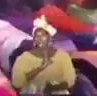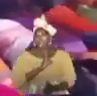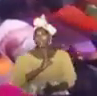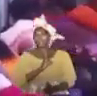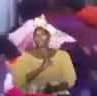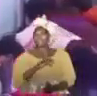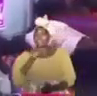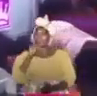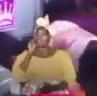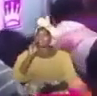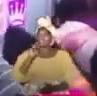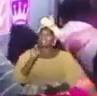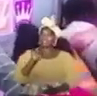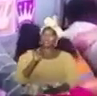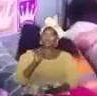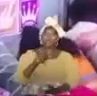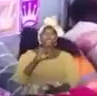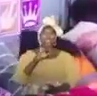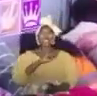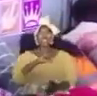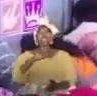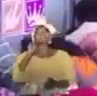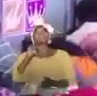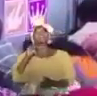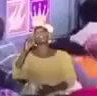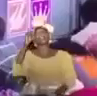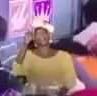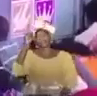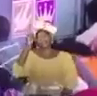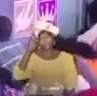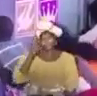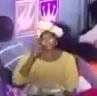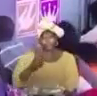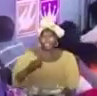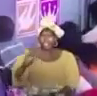I need thee, oh, I need thee.